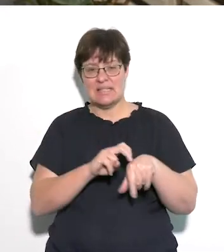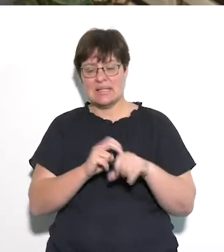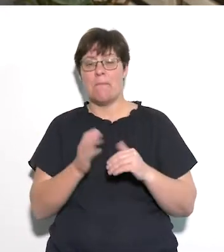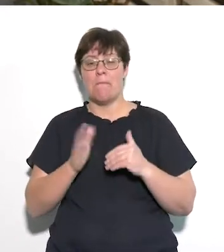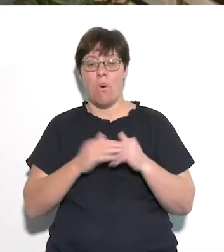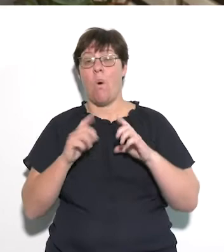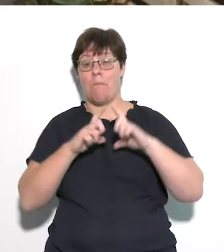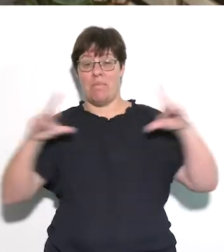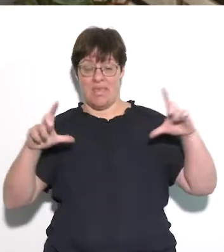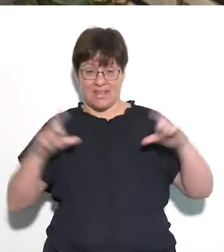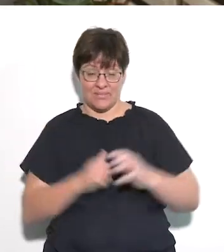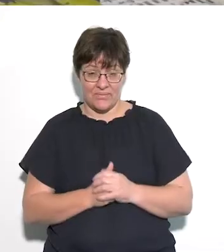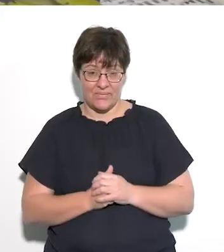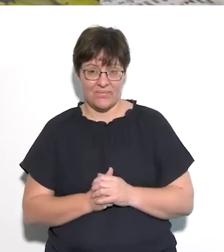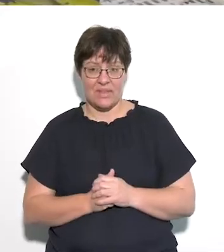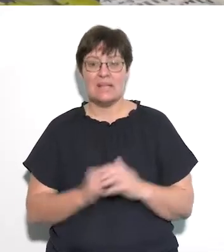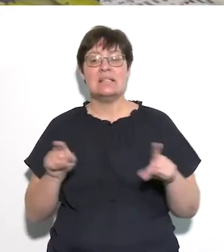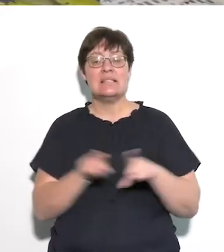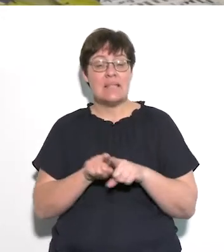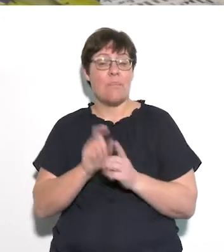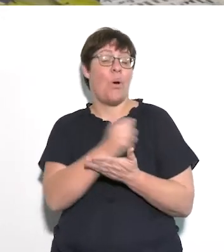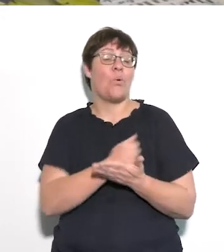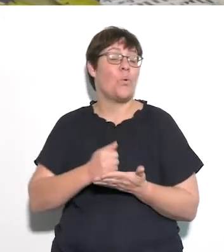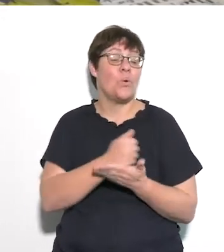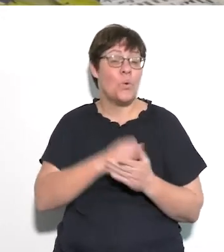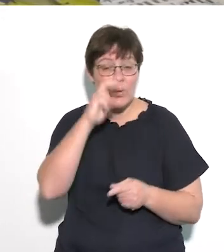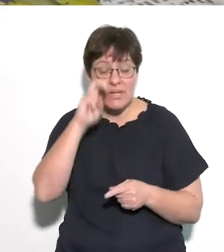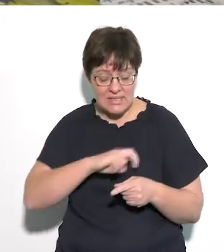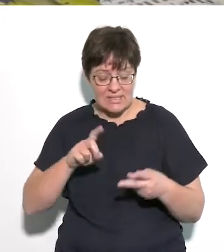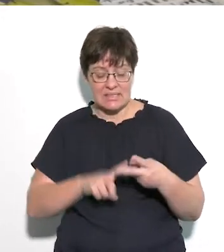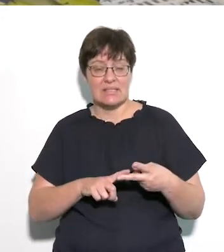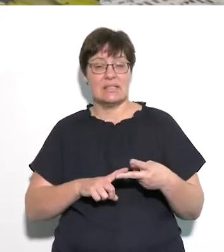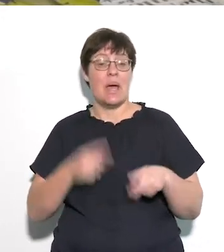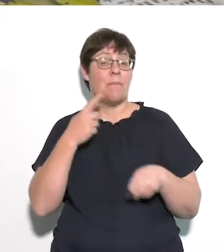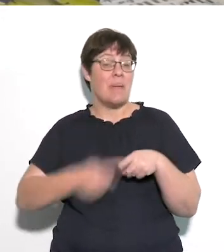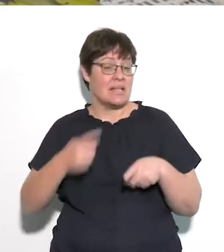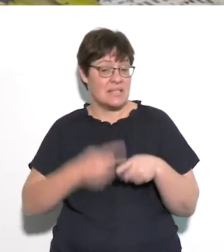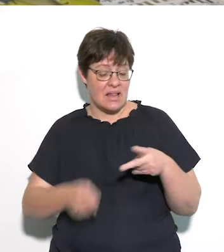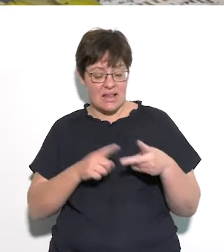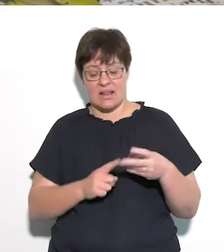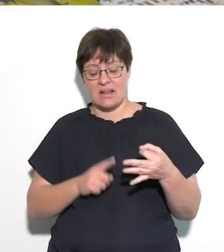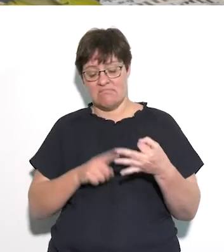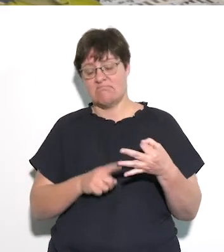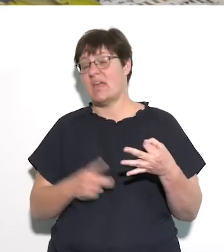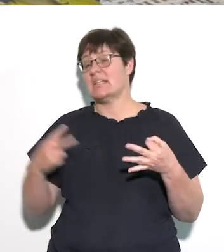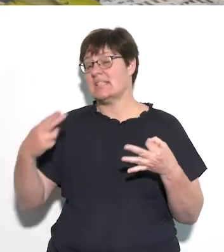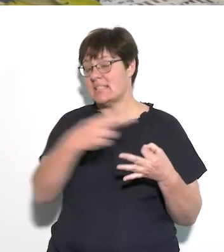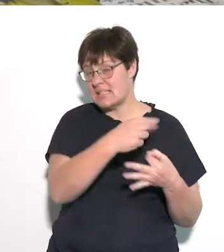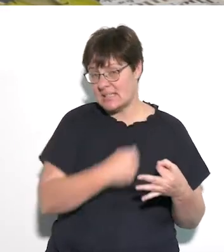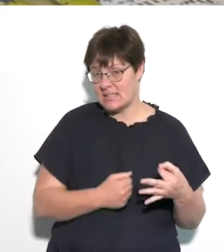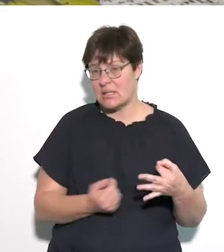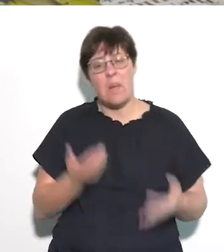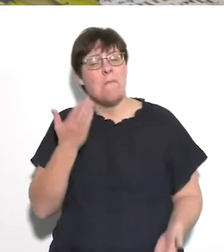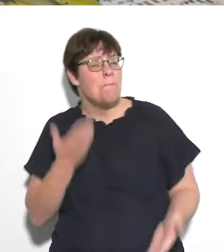need a bigger cardboard. You will also need glue, you will need a pencil, you will need a pair of scissors,